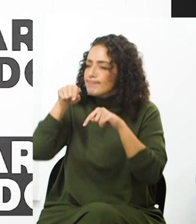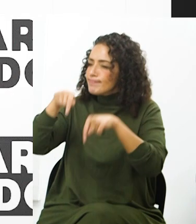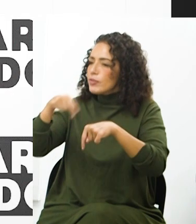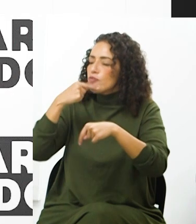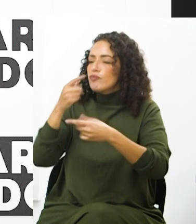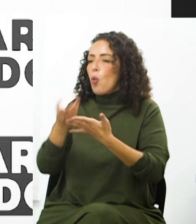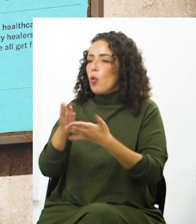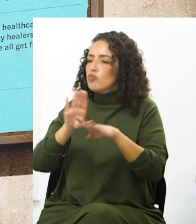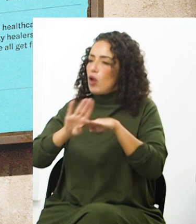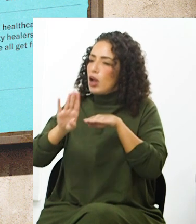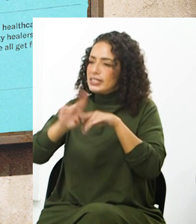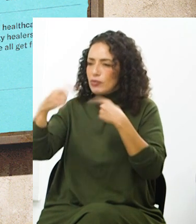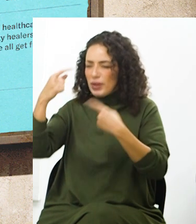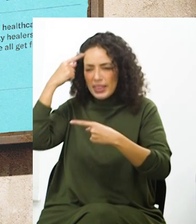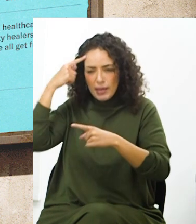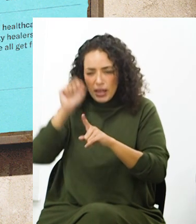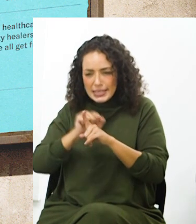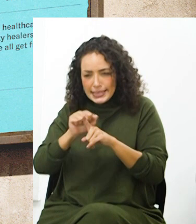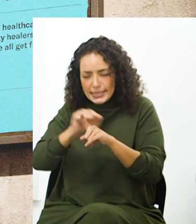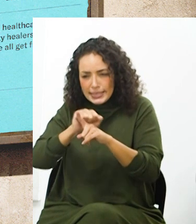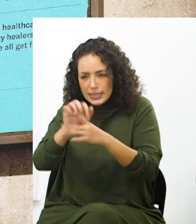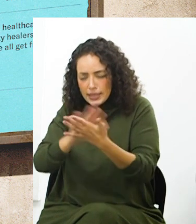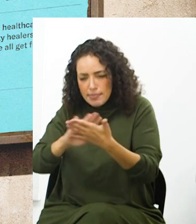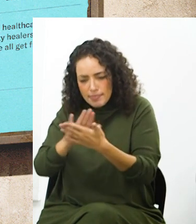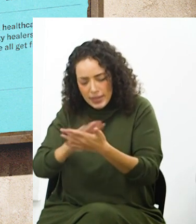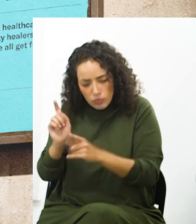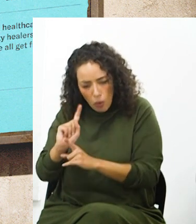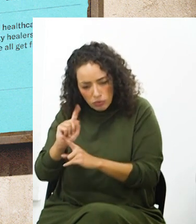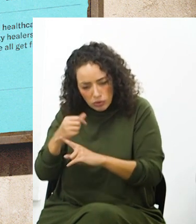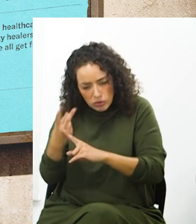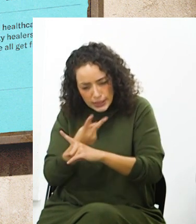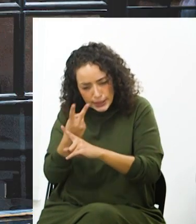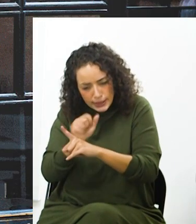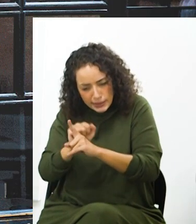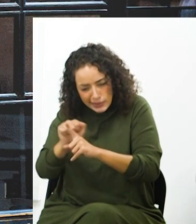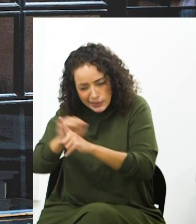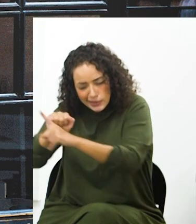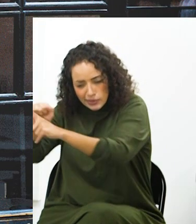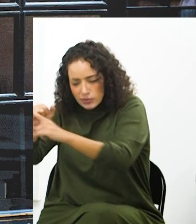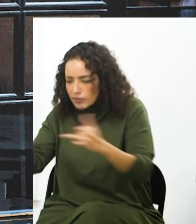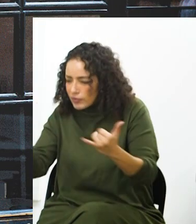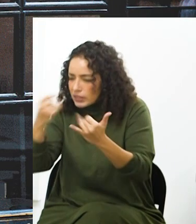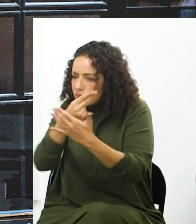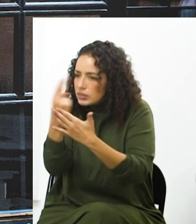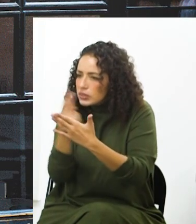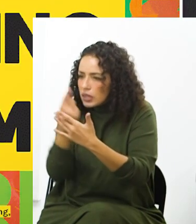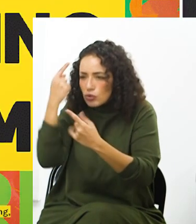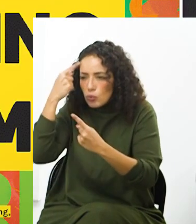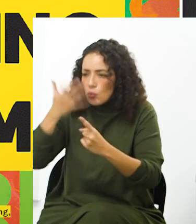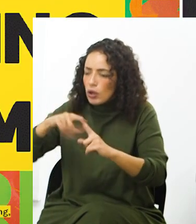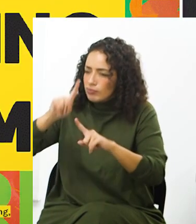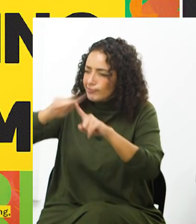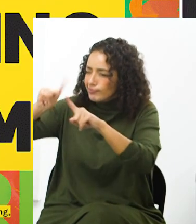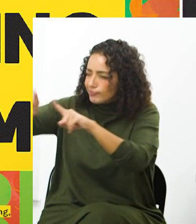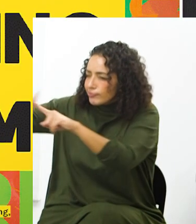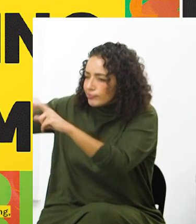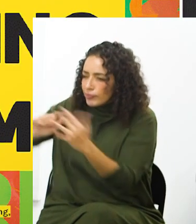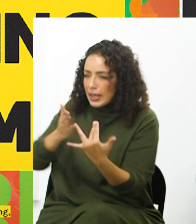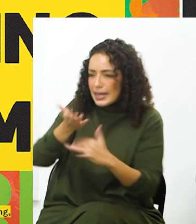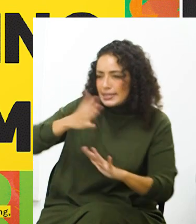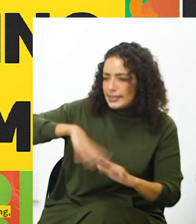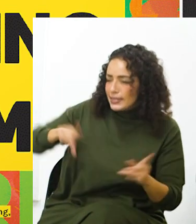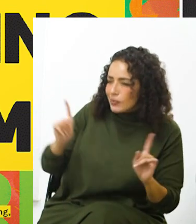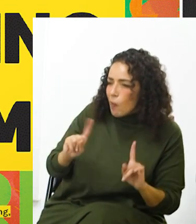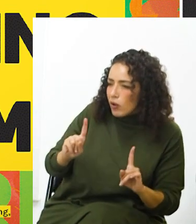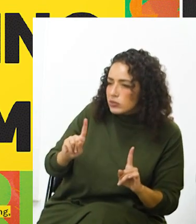iteration and rehearsal and thinking about what does it mean to create a festival design that thinks about how we can account for multiple different access needs, and what does it mean to